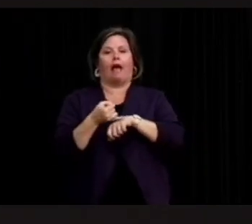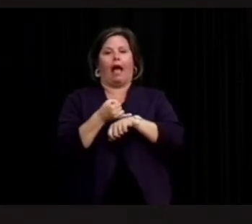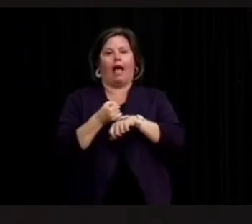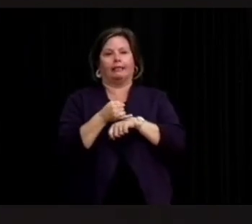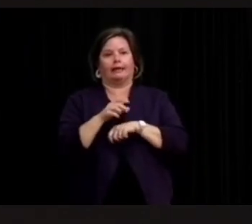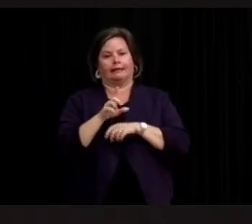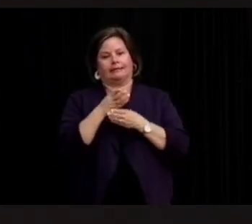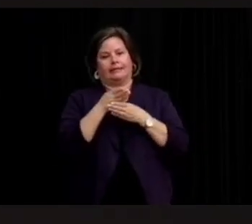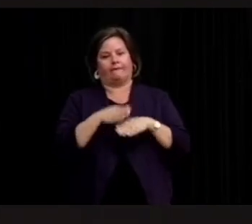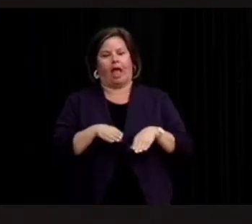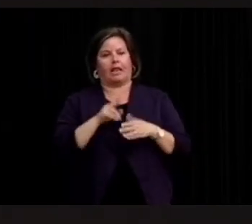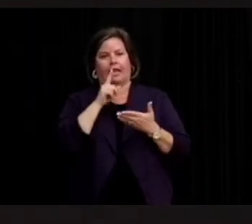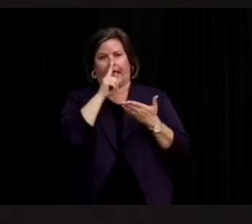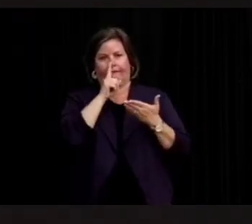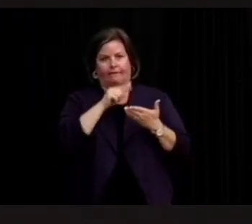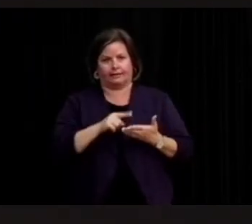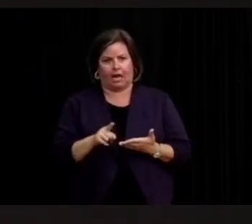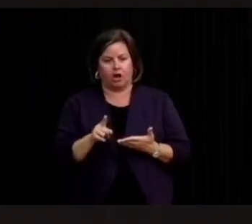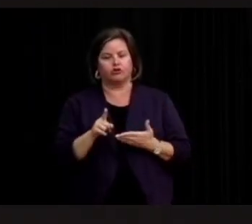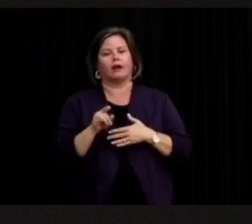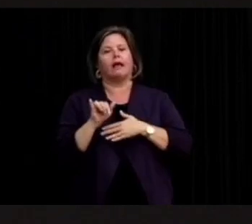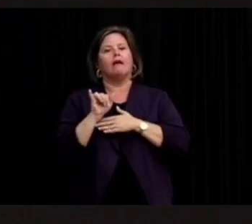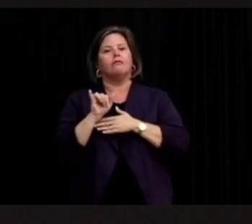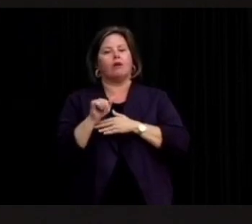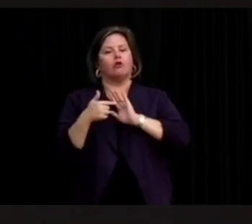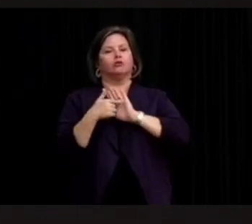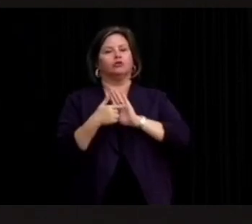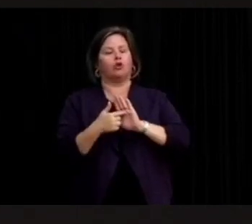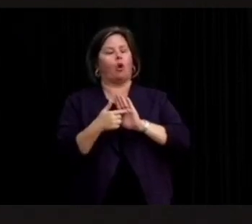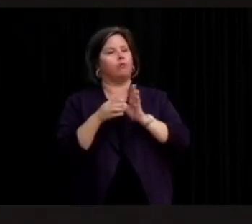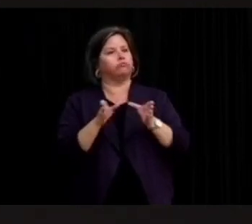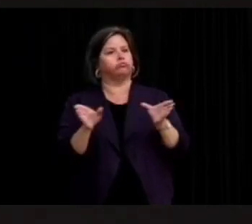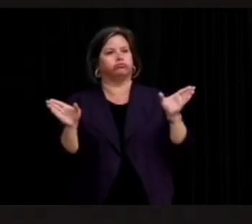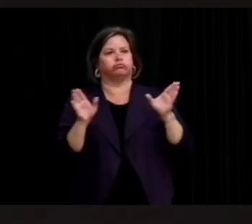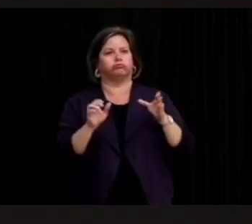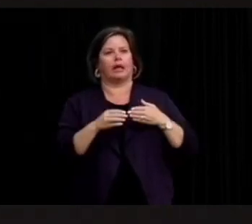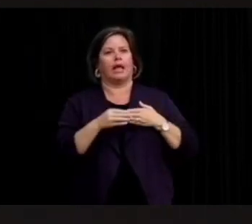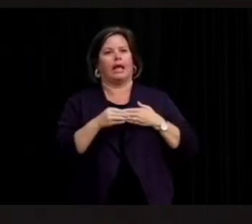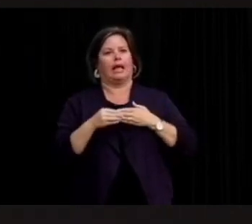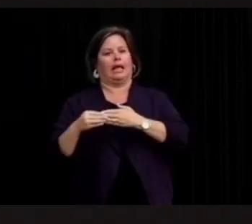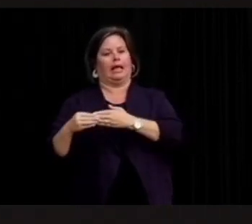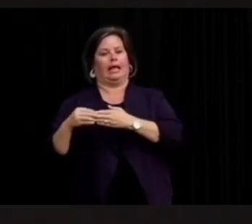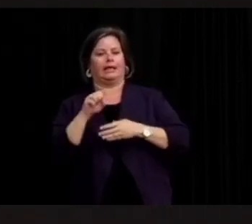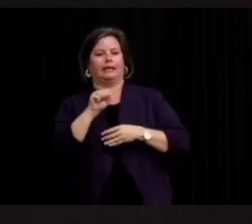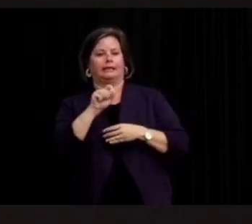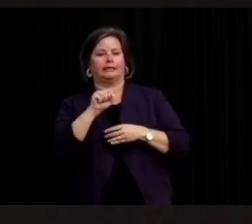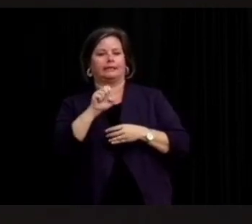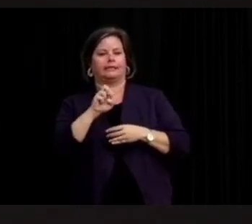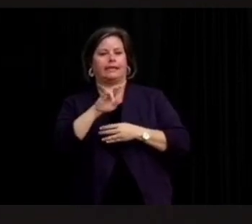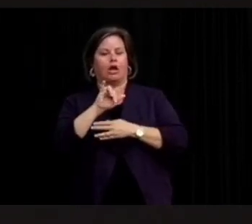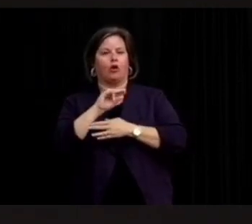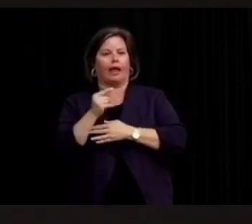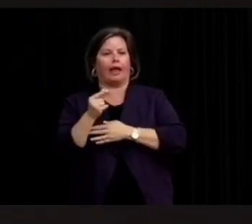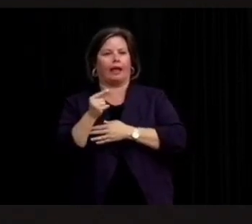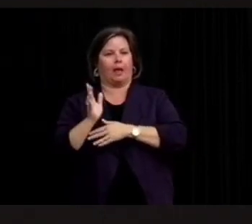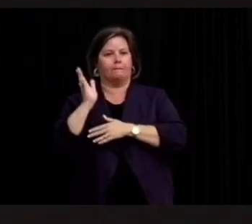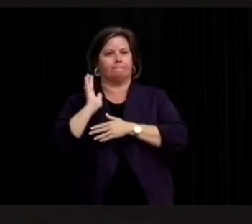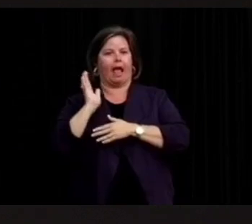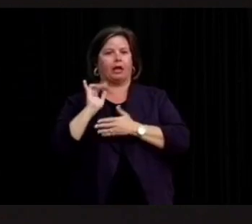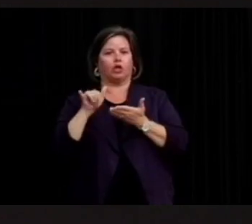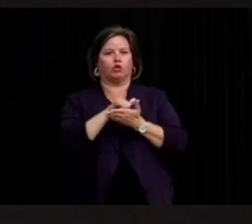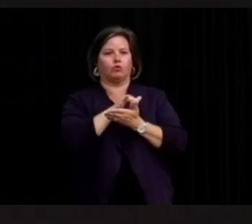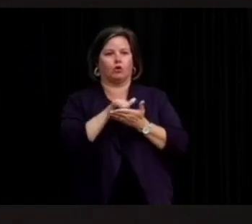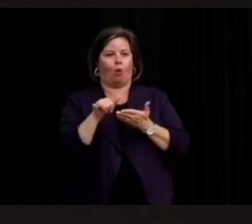So where it uncovered widespread steering, specifically in Long Island, New York, back in 2019. So